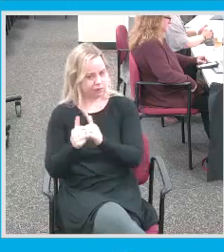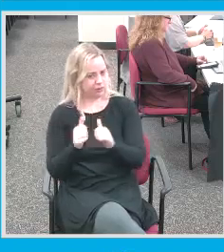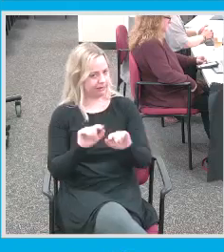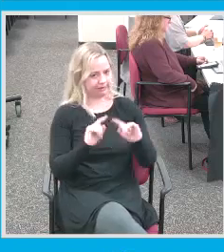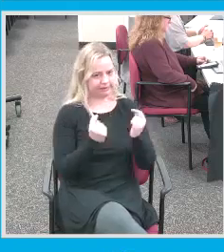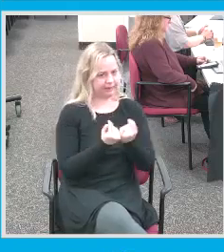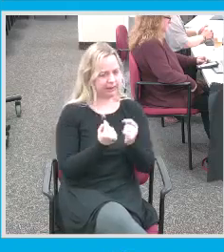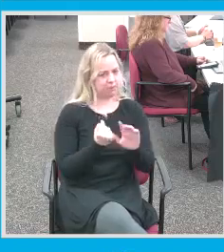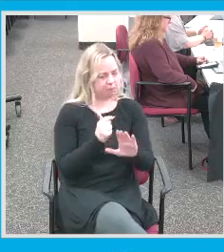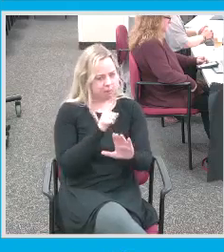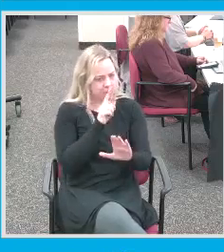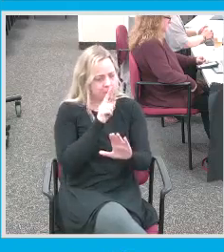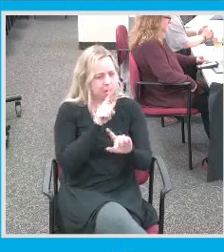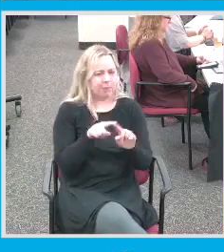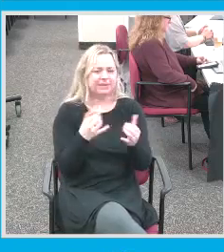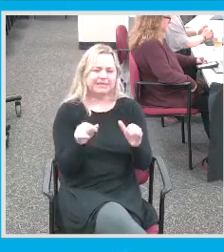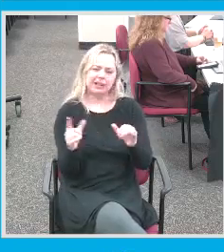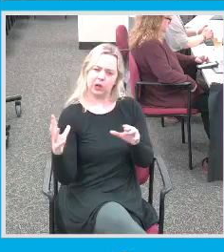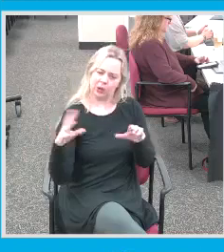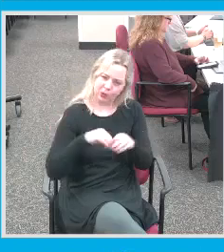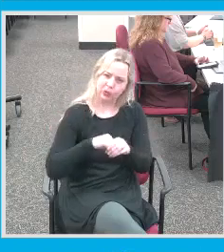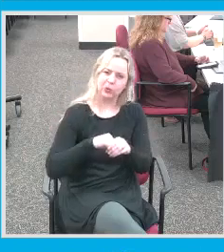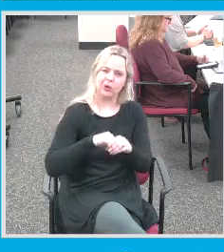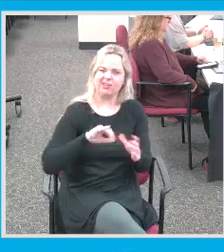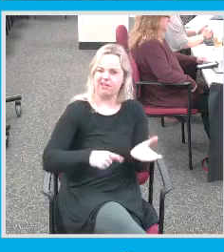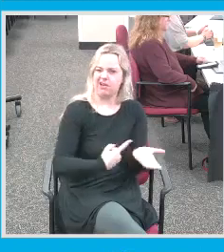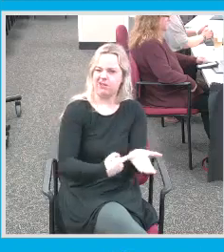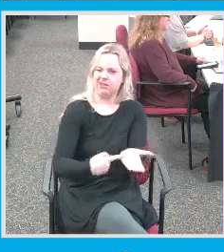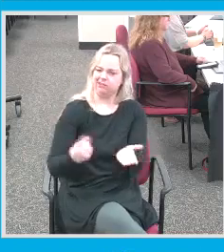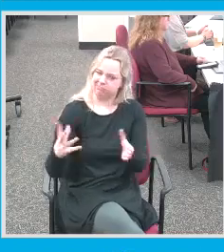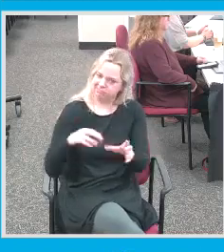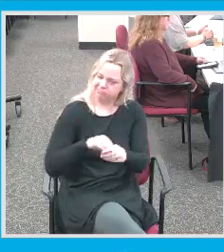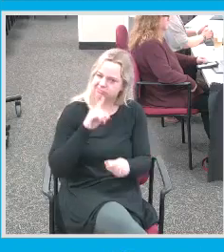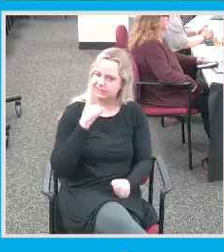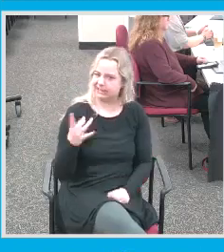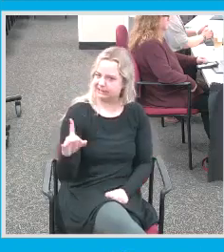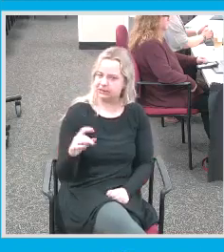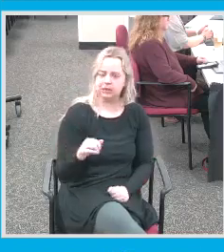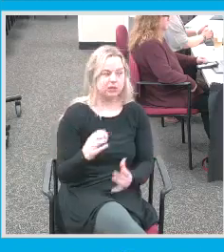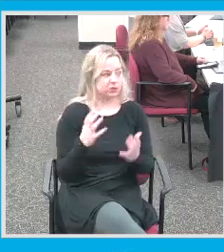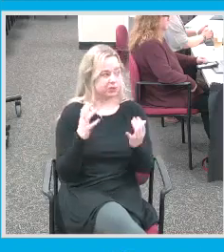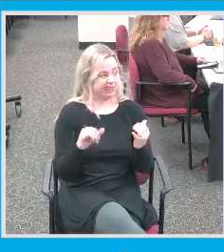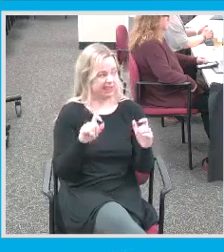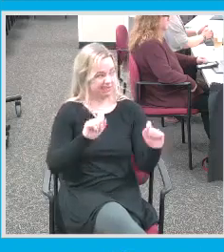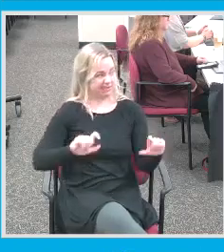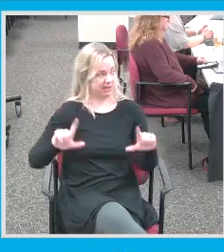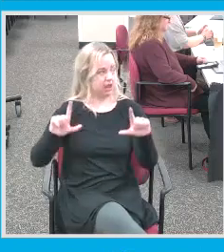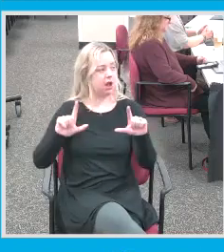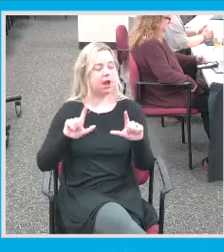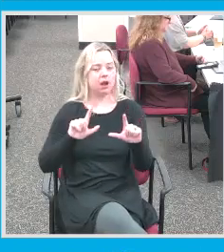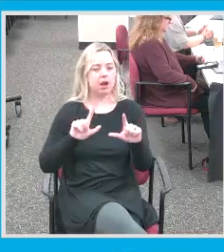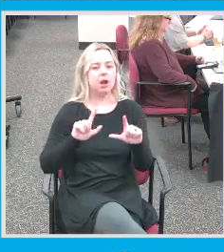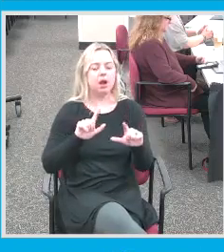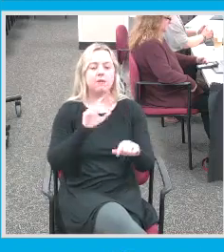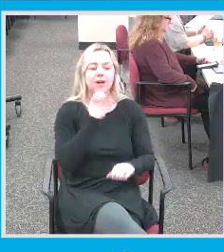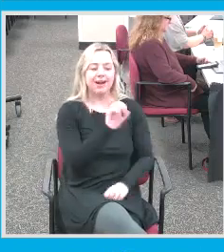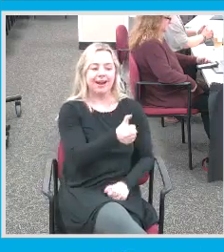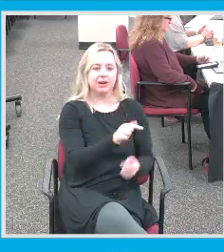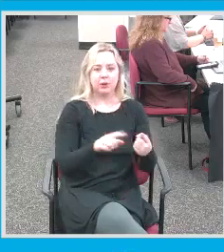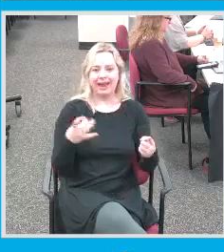like to include them in the conversation as well. And so you'll see on these slides our count rate for our 10 to